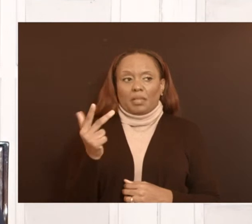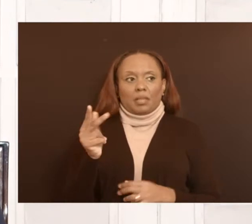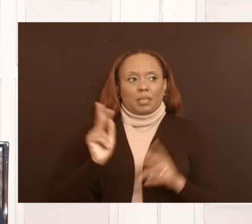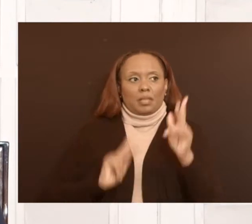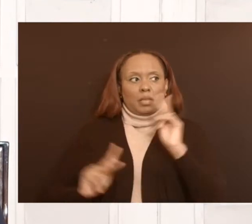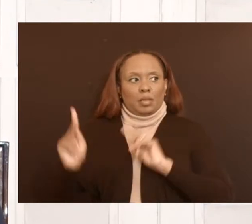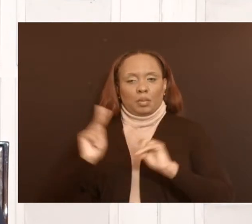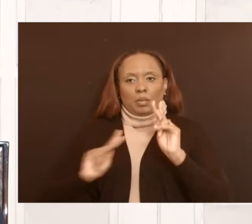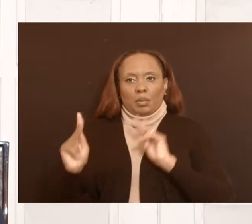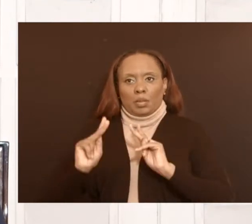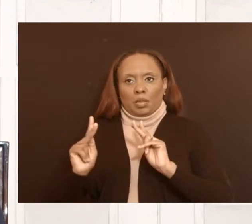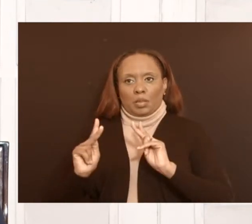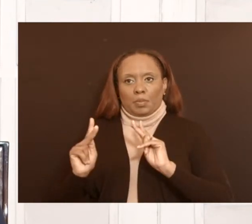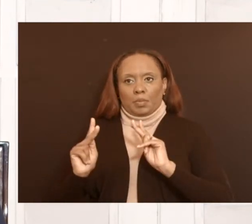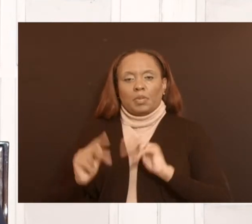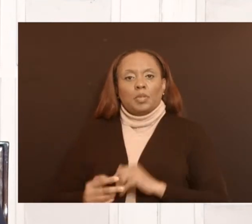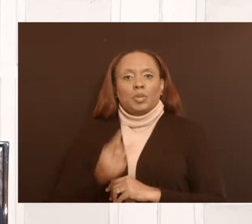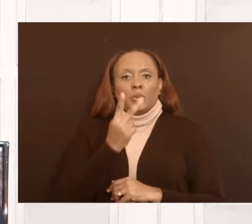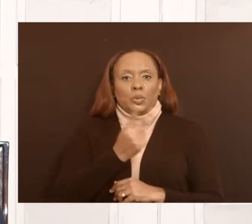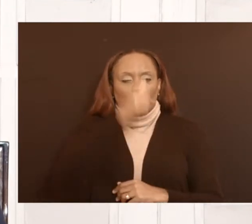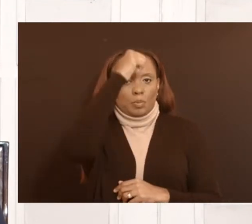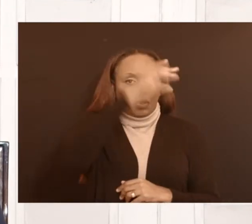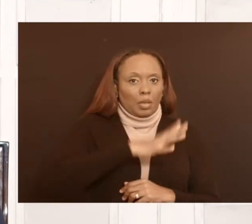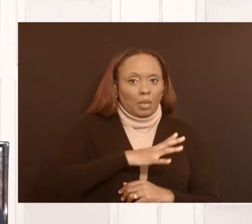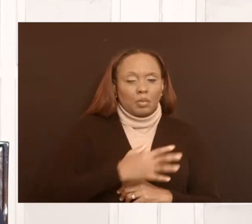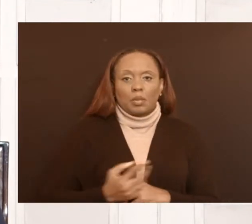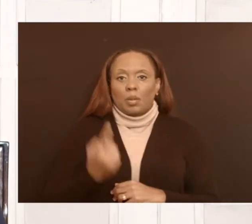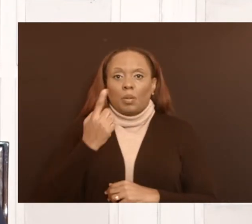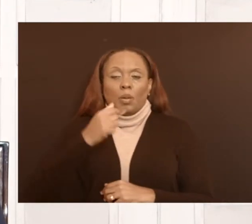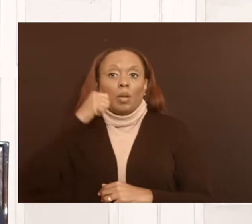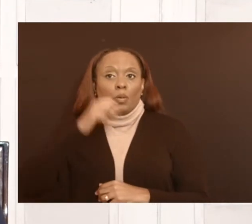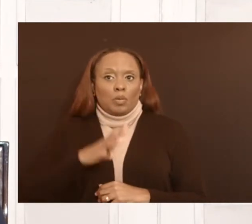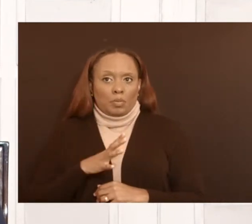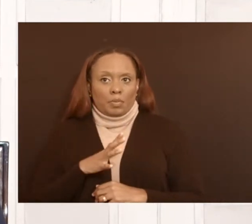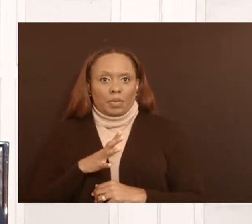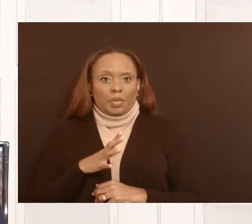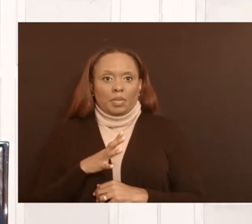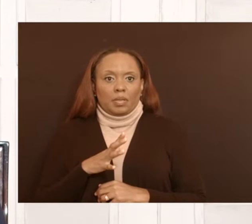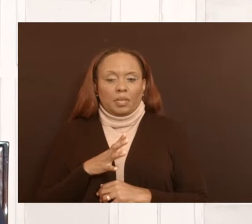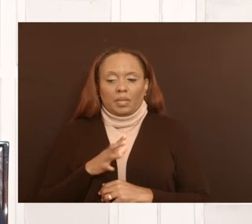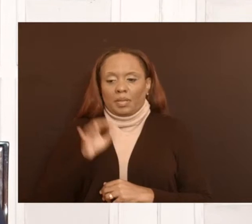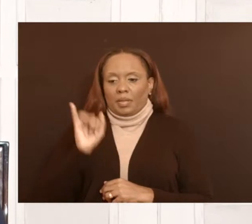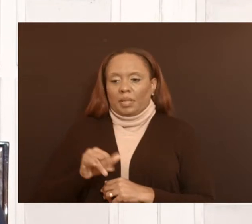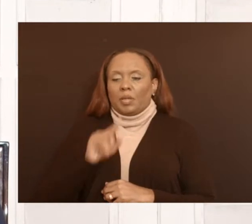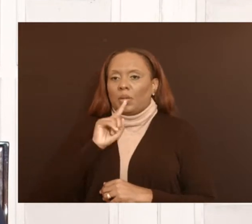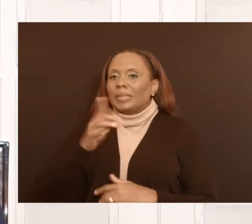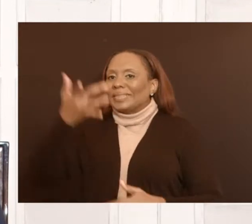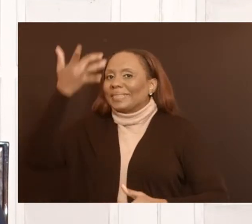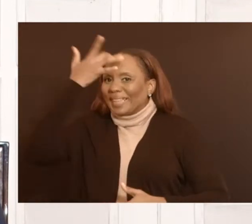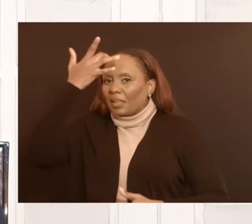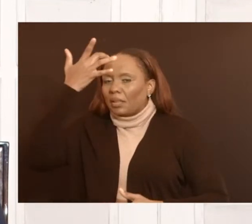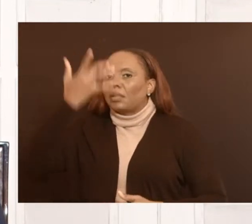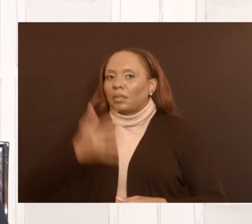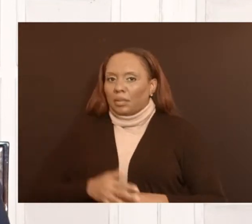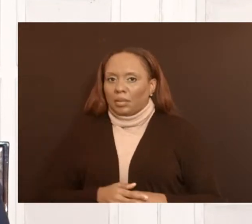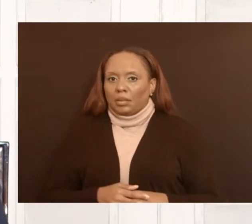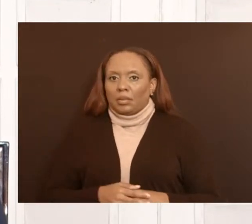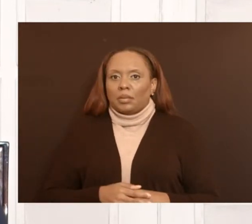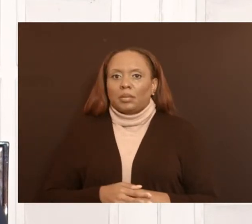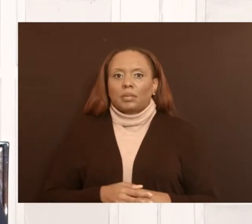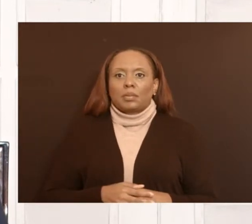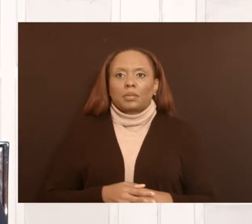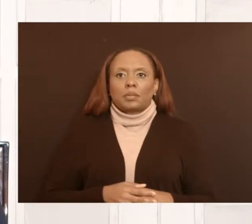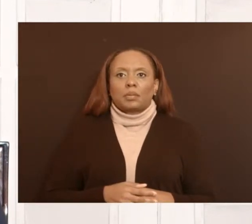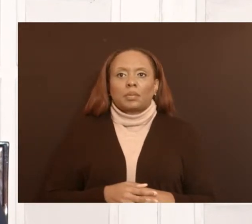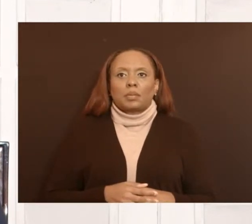would be a total of 2 males and 1 female. Of that 3 persons that we have there, 2 of